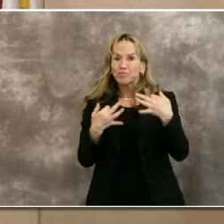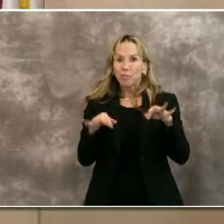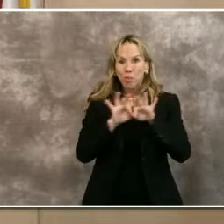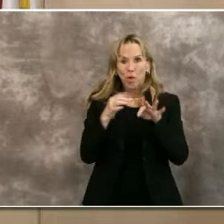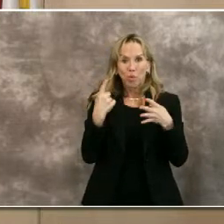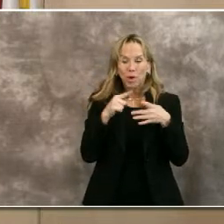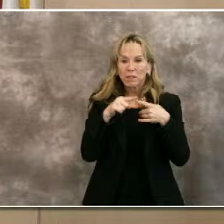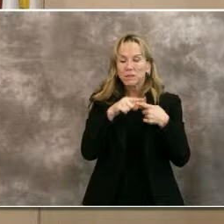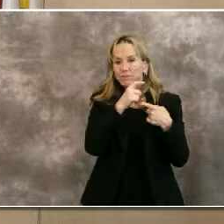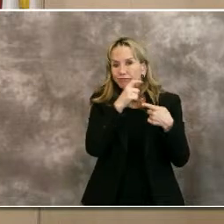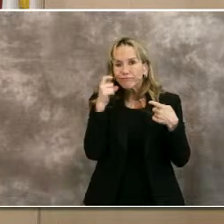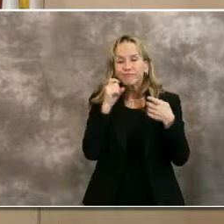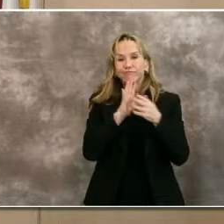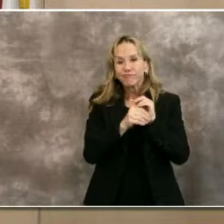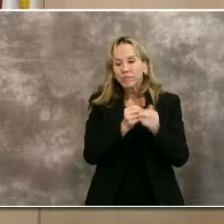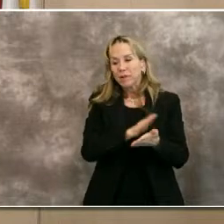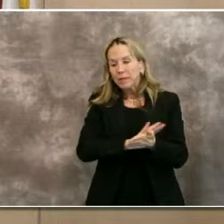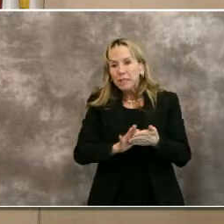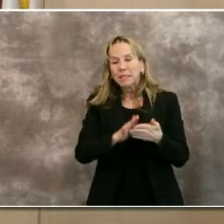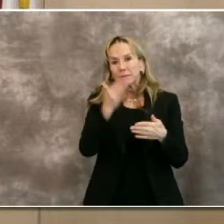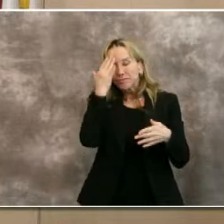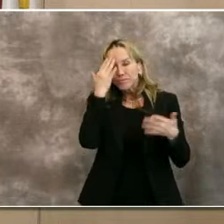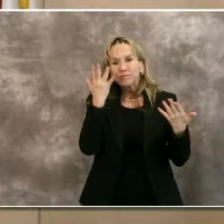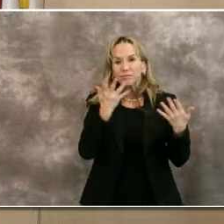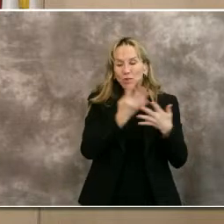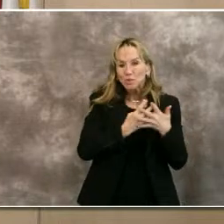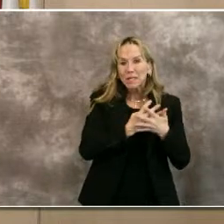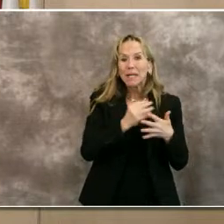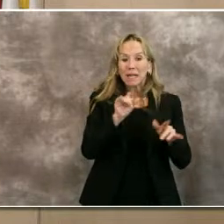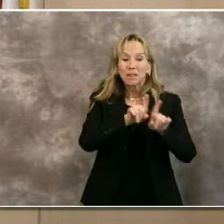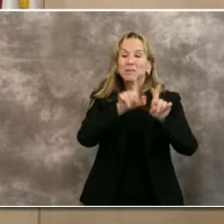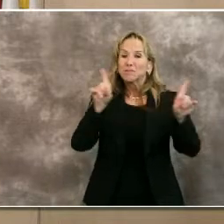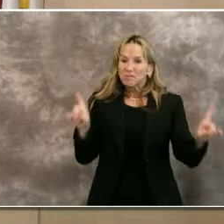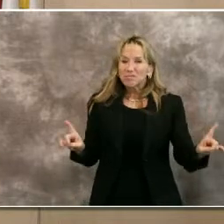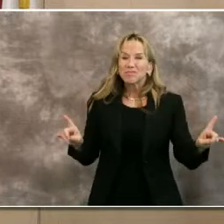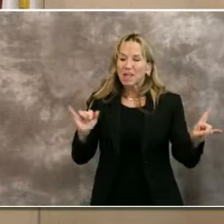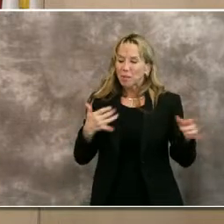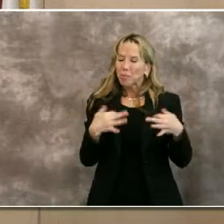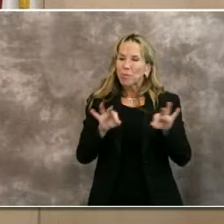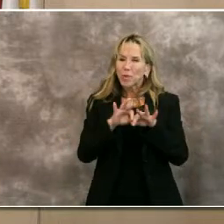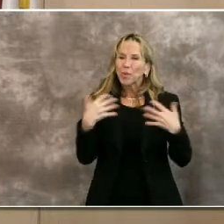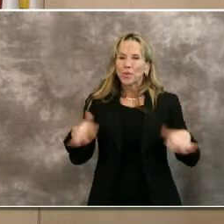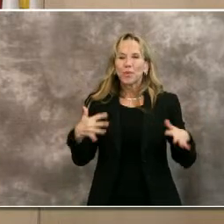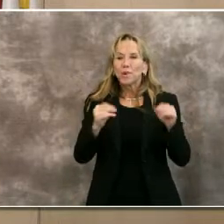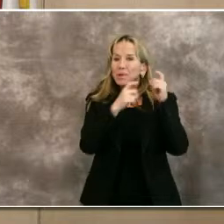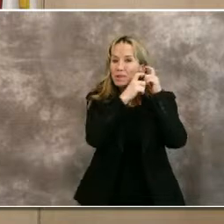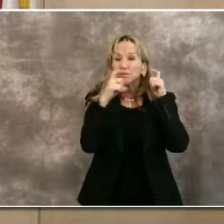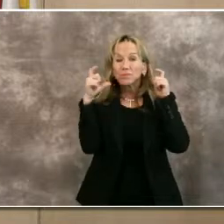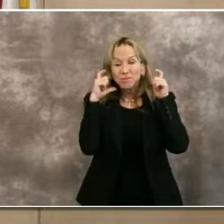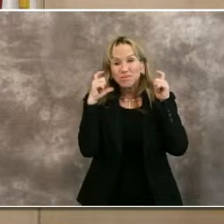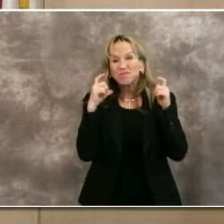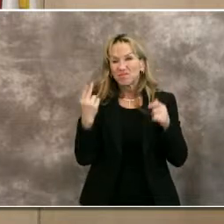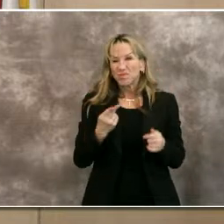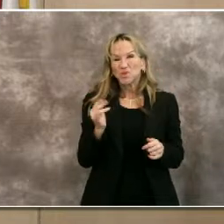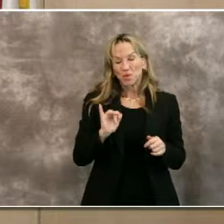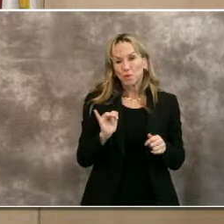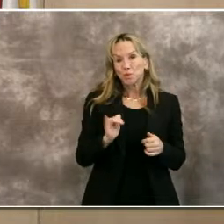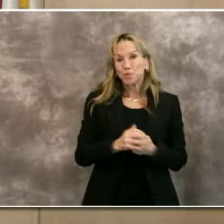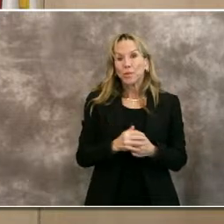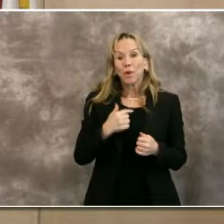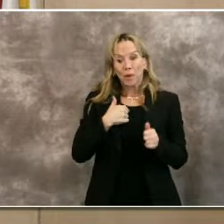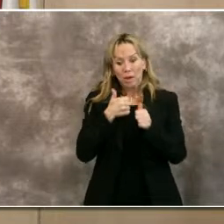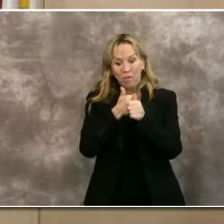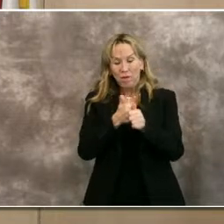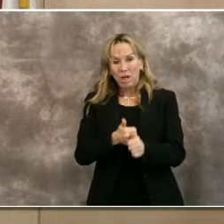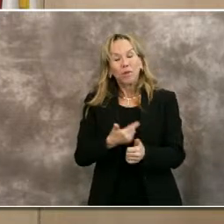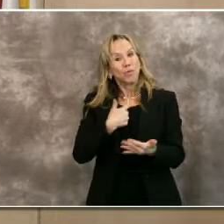and particularly working on social distancing and utilizing face coverings as necessary, then